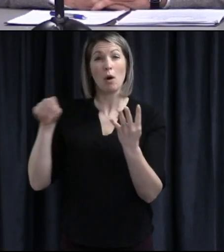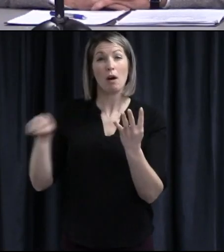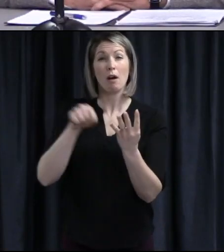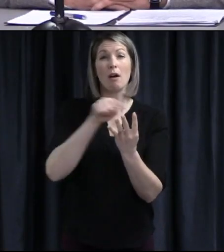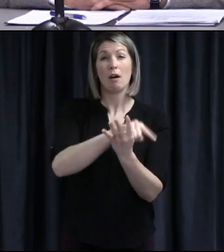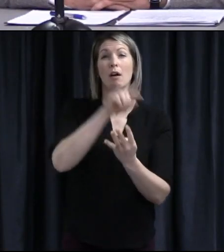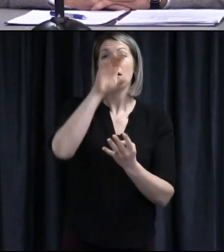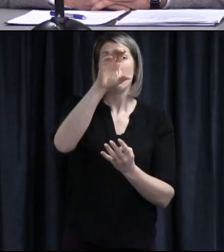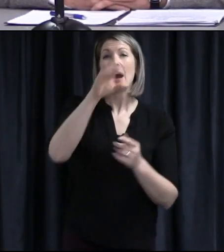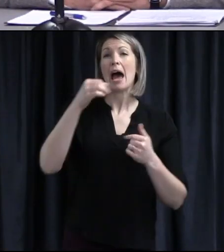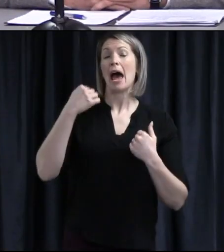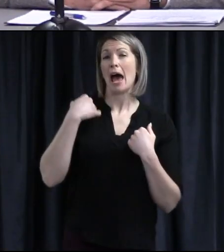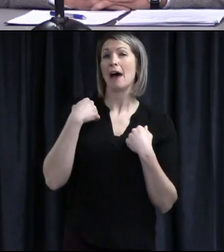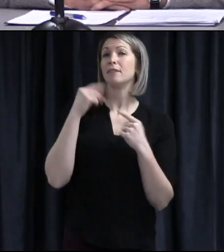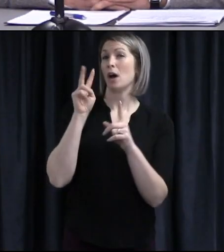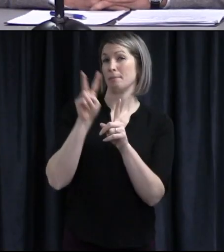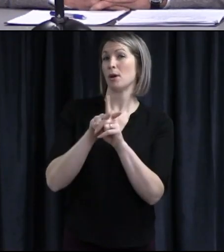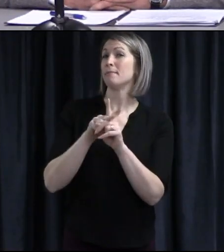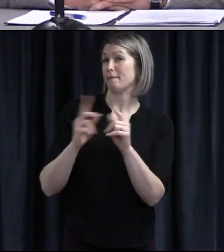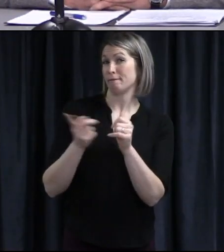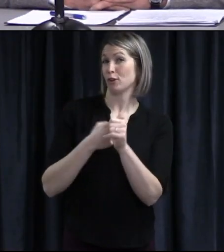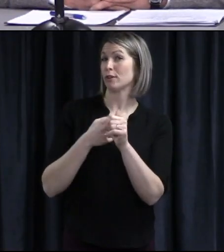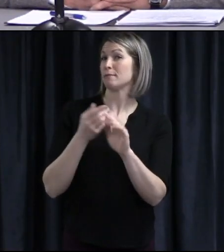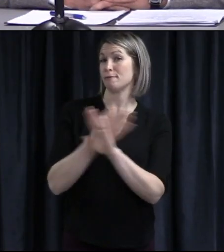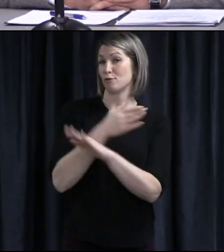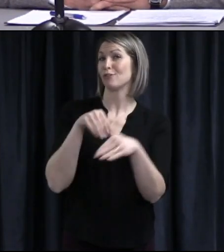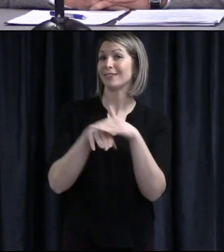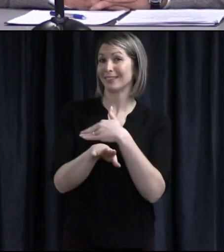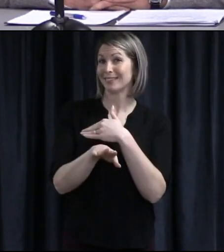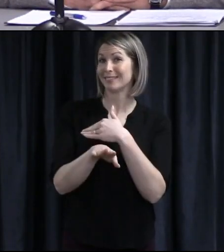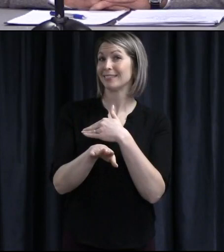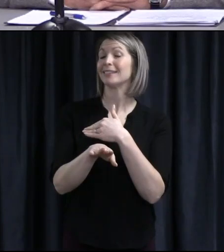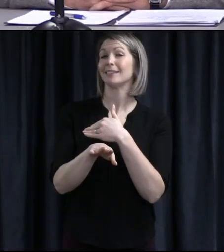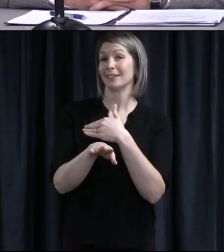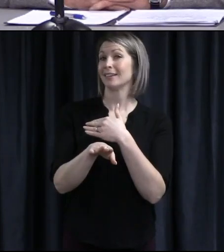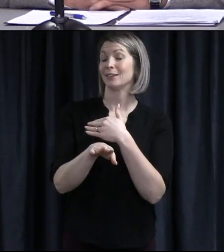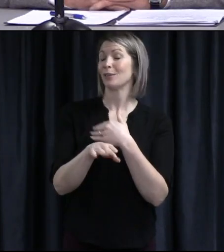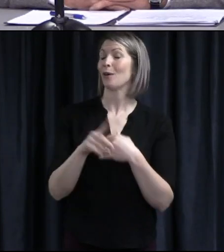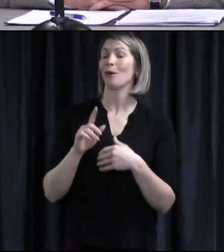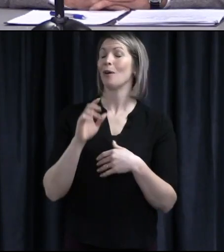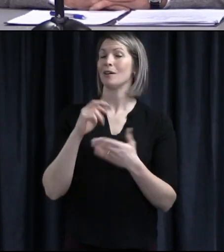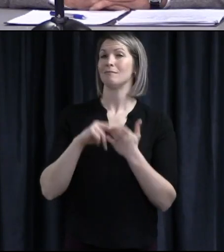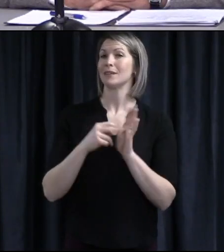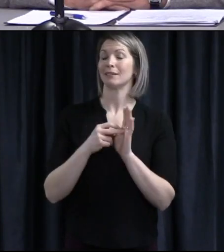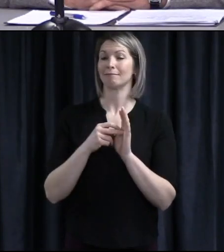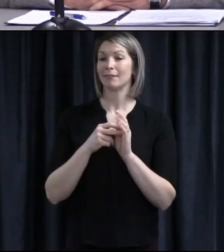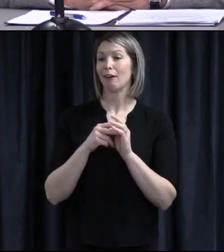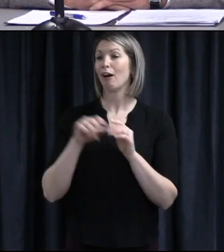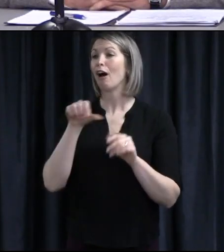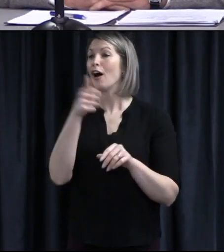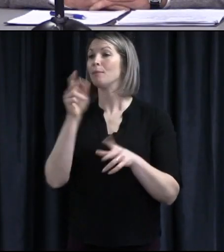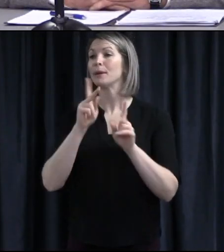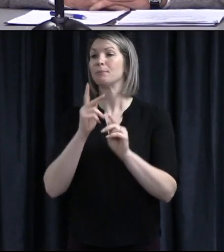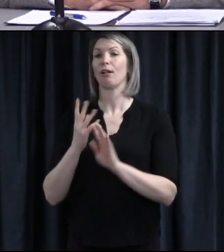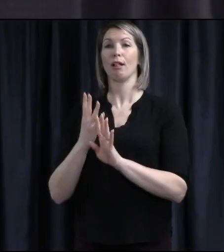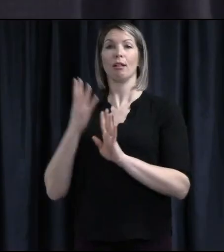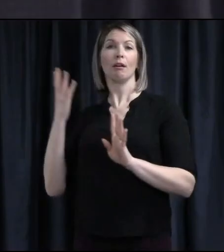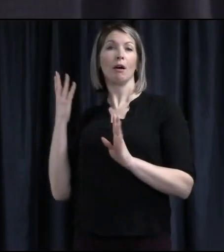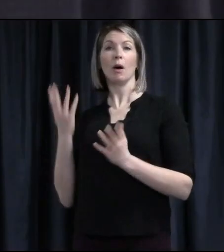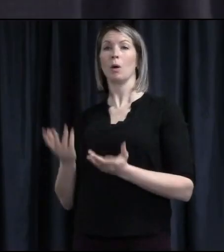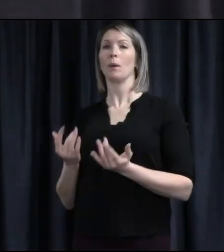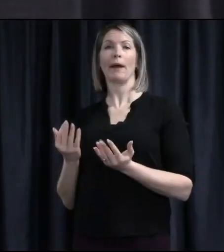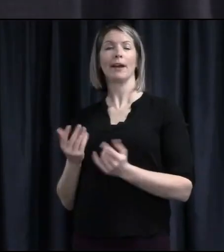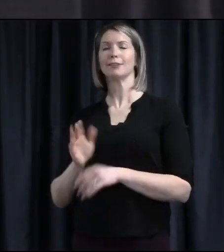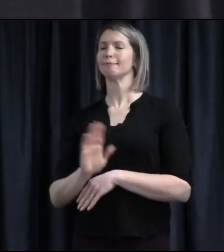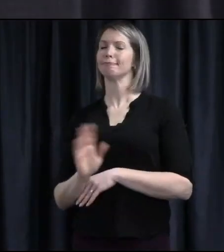sites, these are appointment only, and so the time and place and location of where you would receive that test, would be